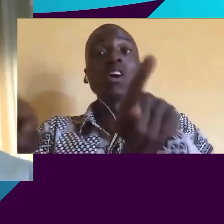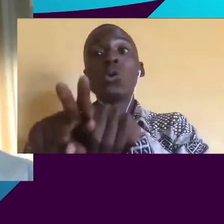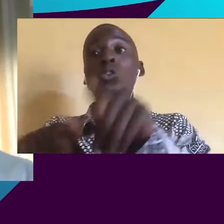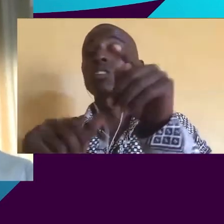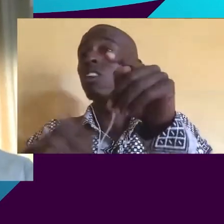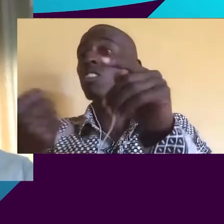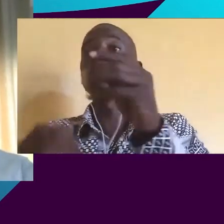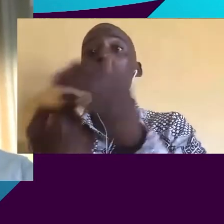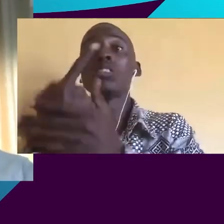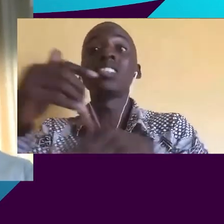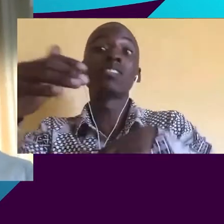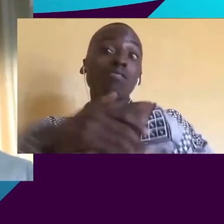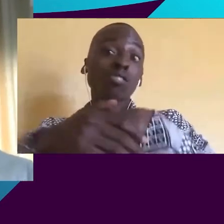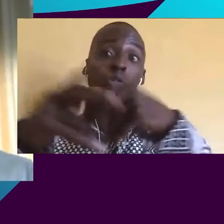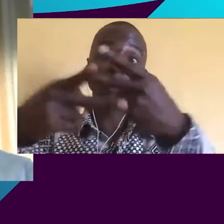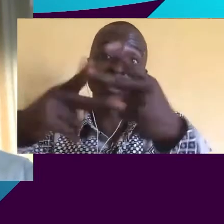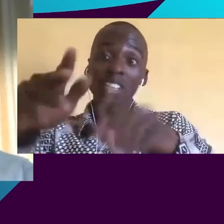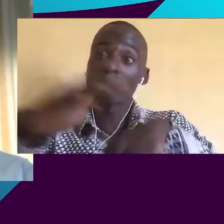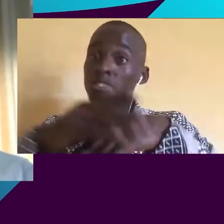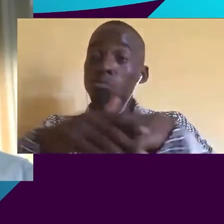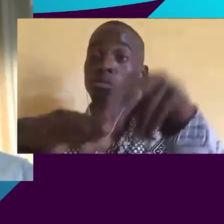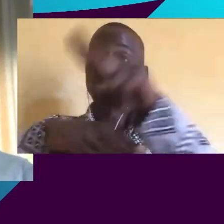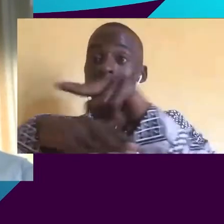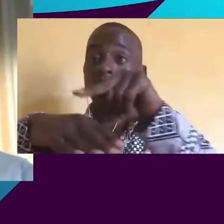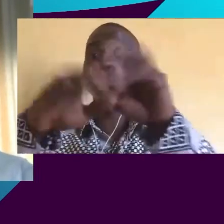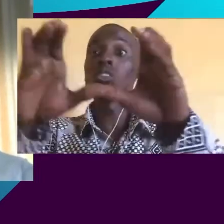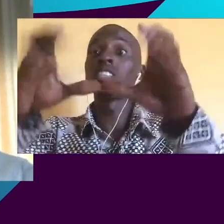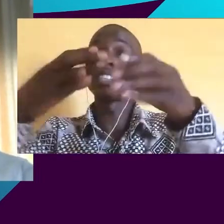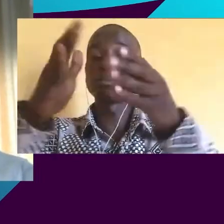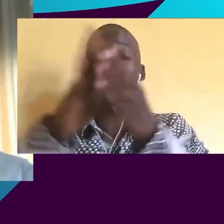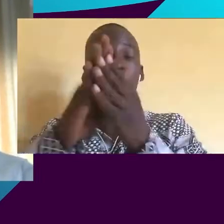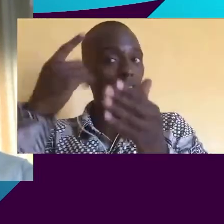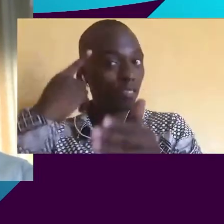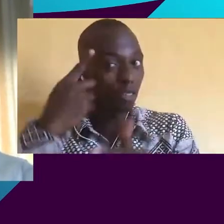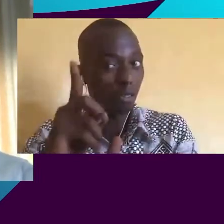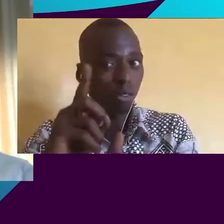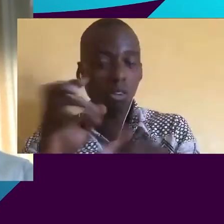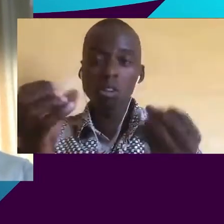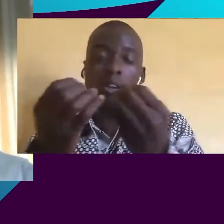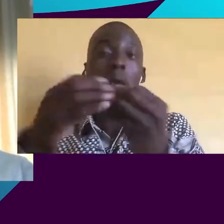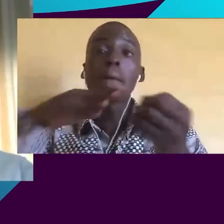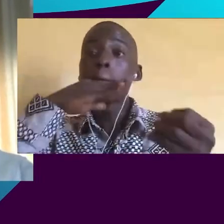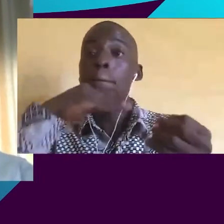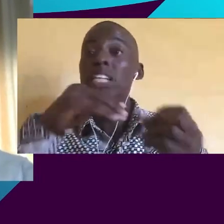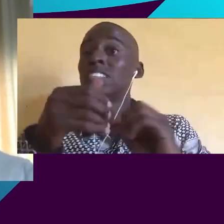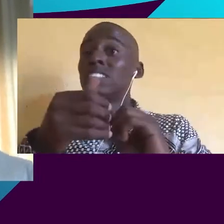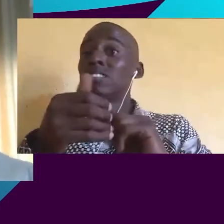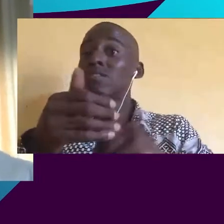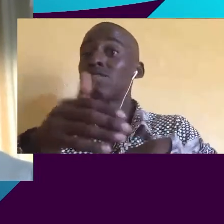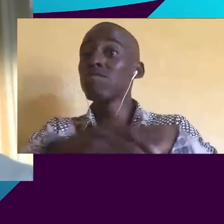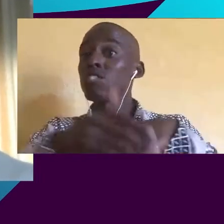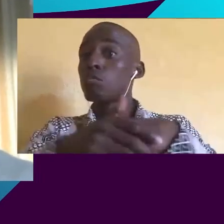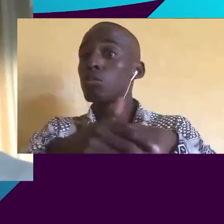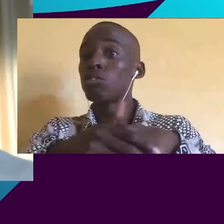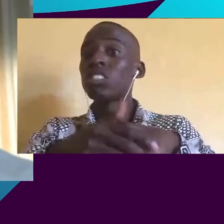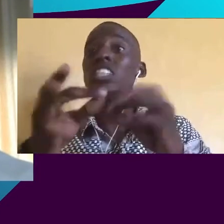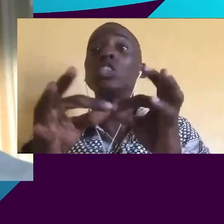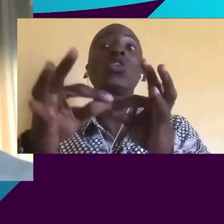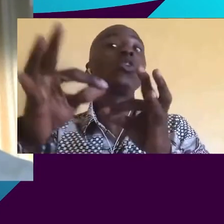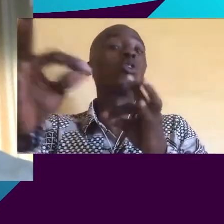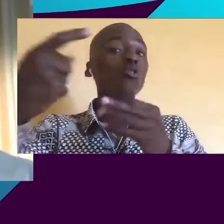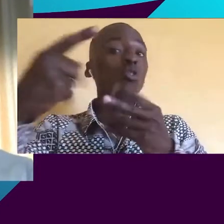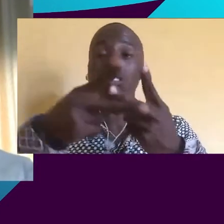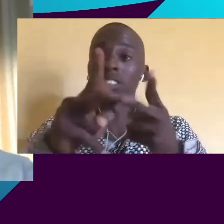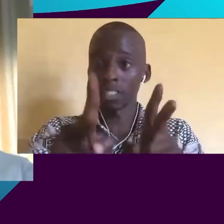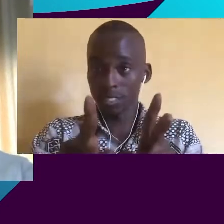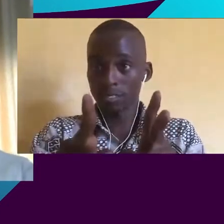you start to play the national team, and for men's football, maybe the journey is long for you to start and